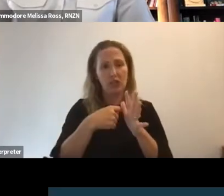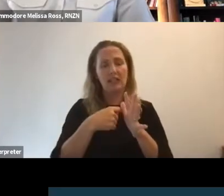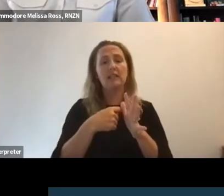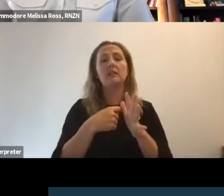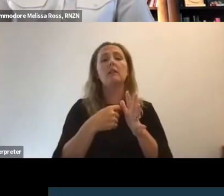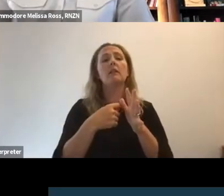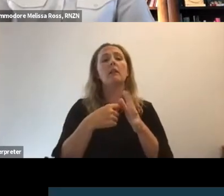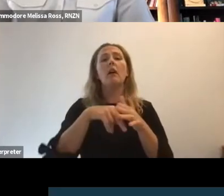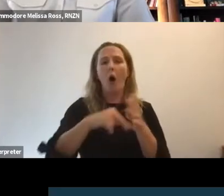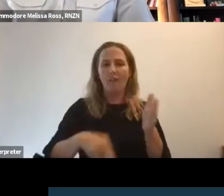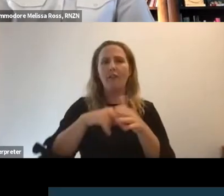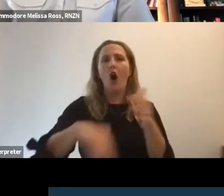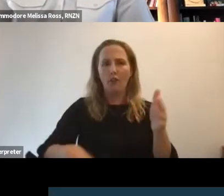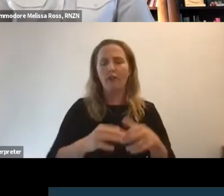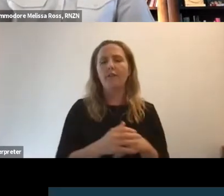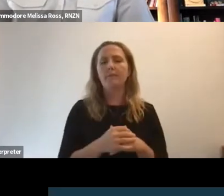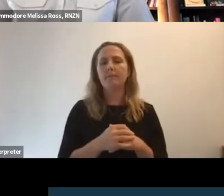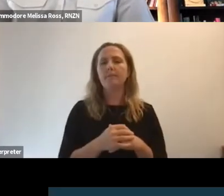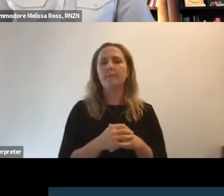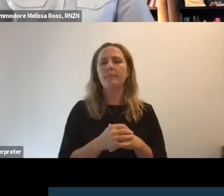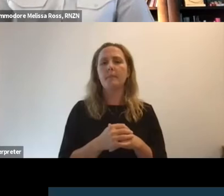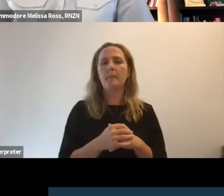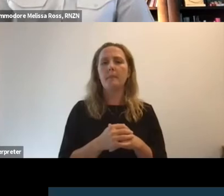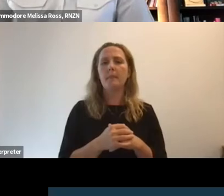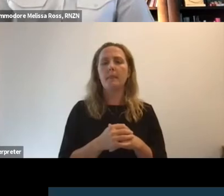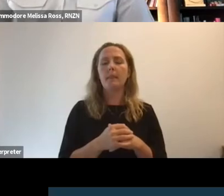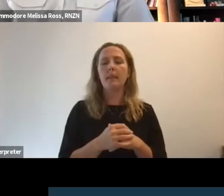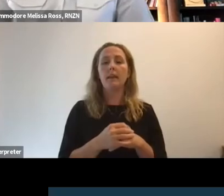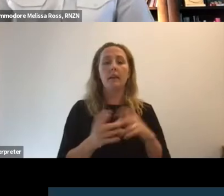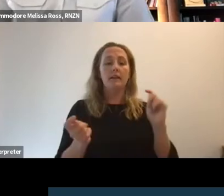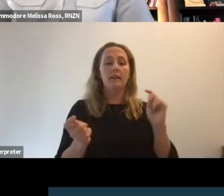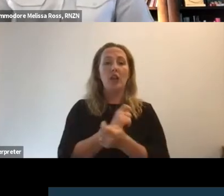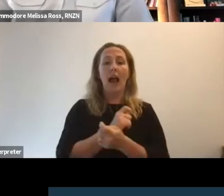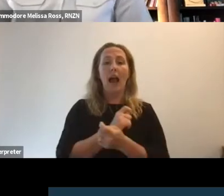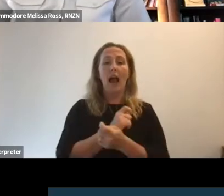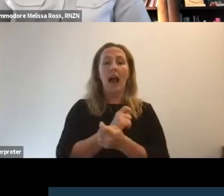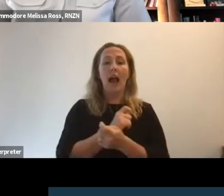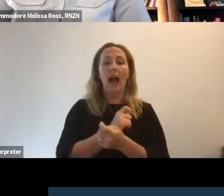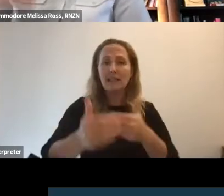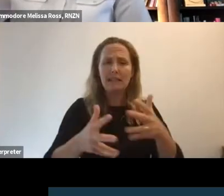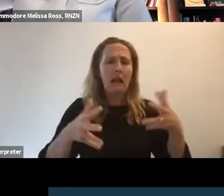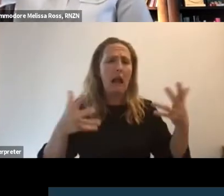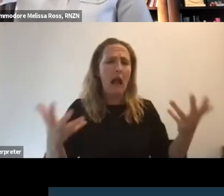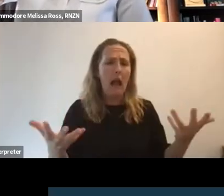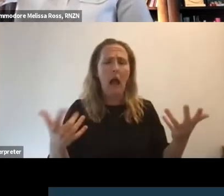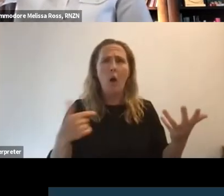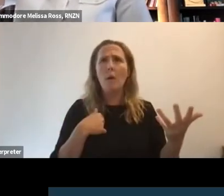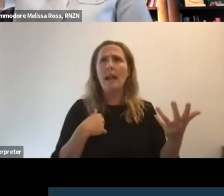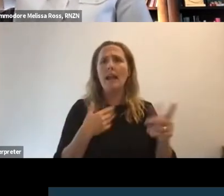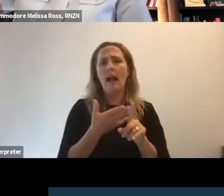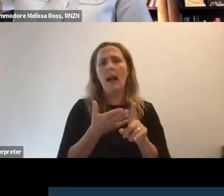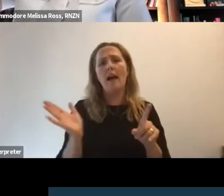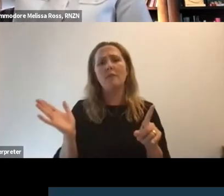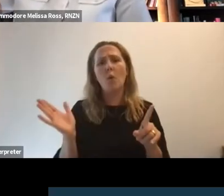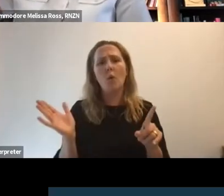And as part of a change process, how we could avoid this being flavour of the month for the